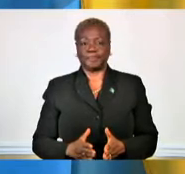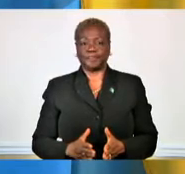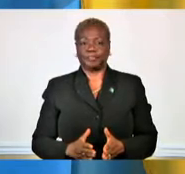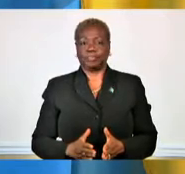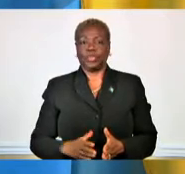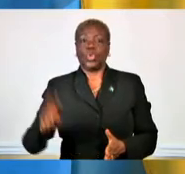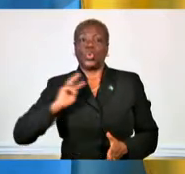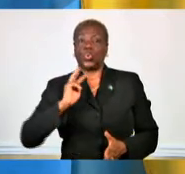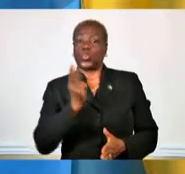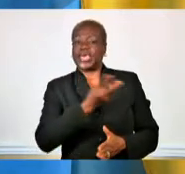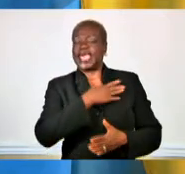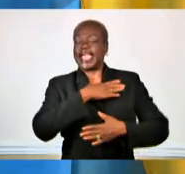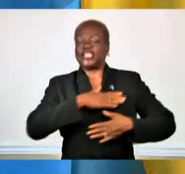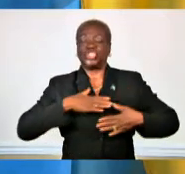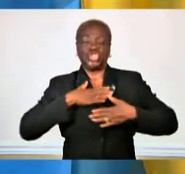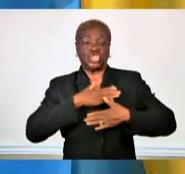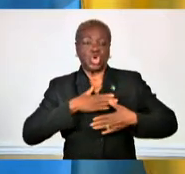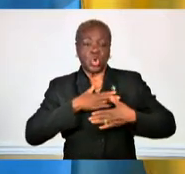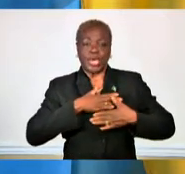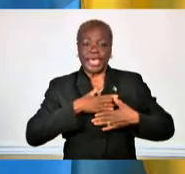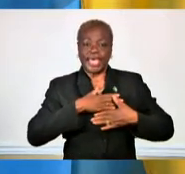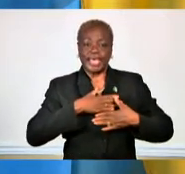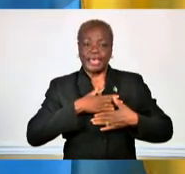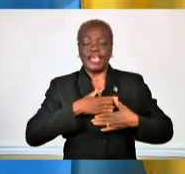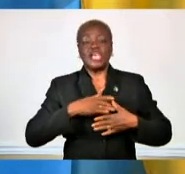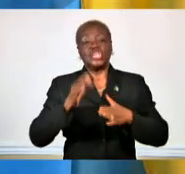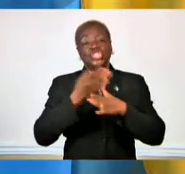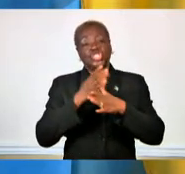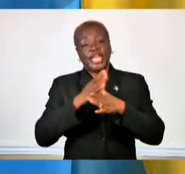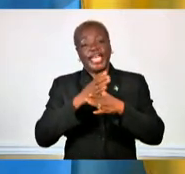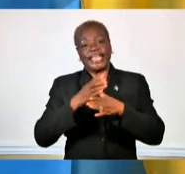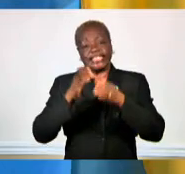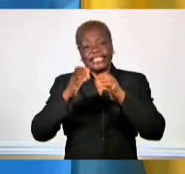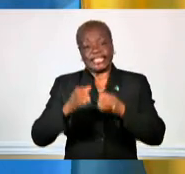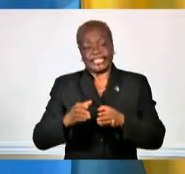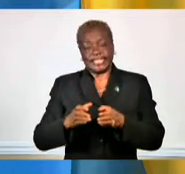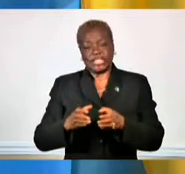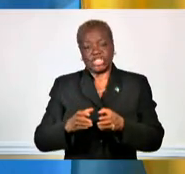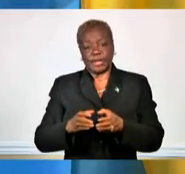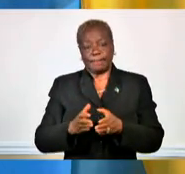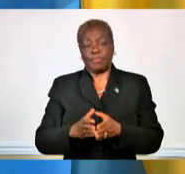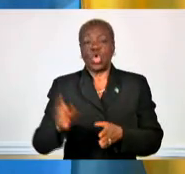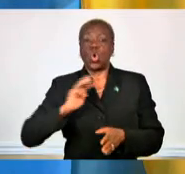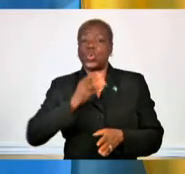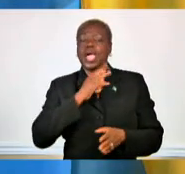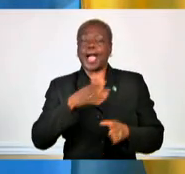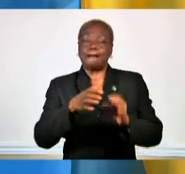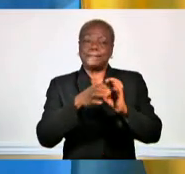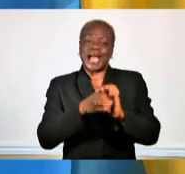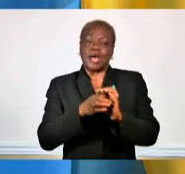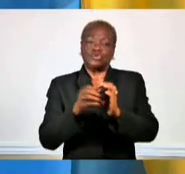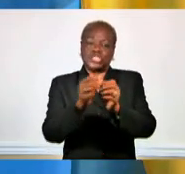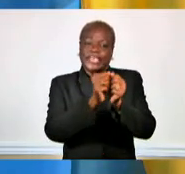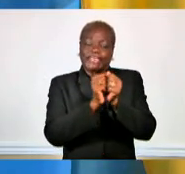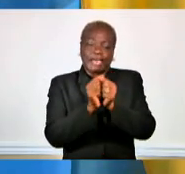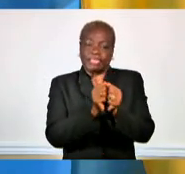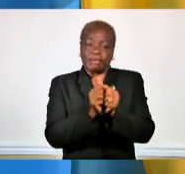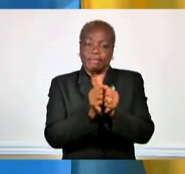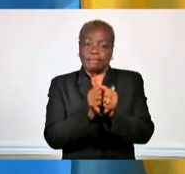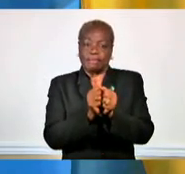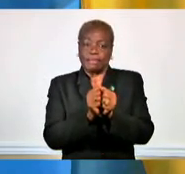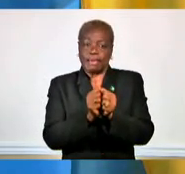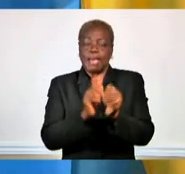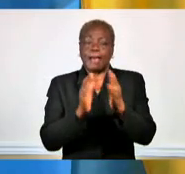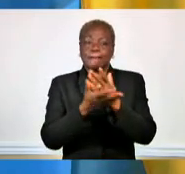we enjoy the fellowship of shared citizenship. We are bound together